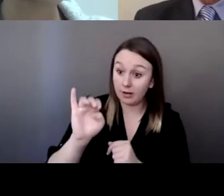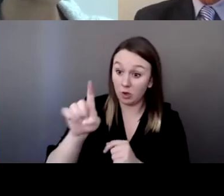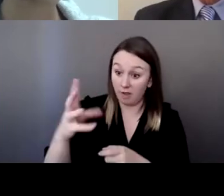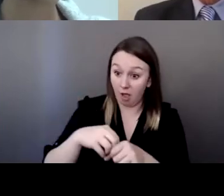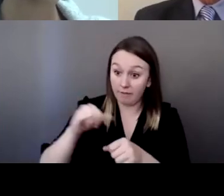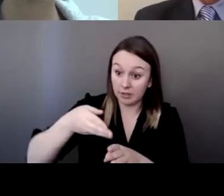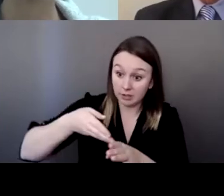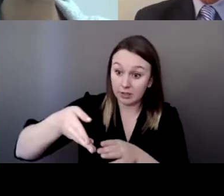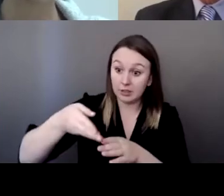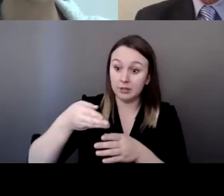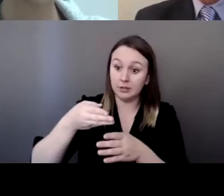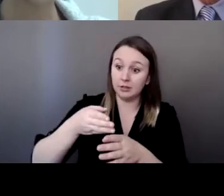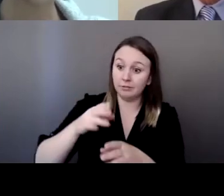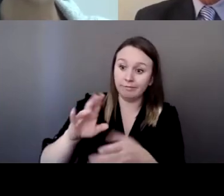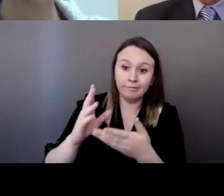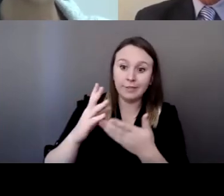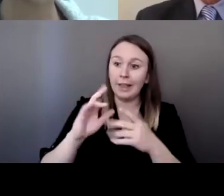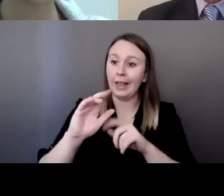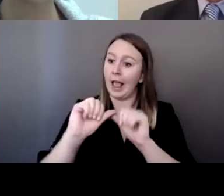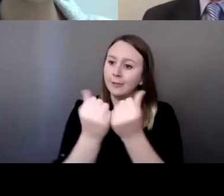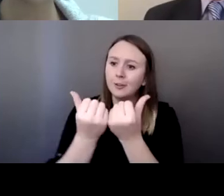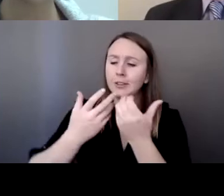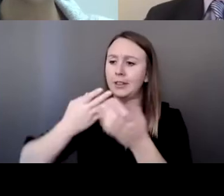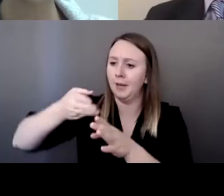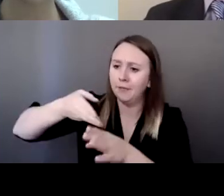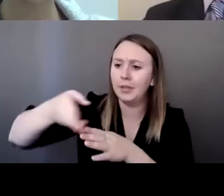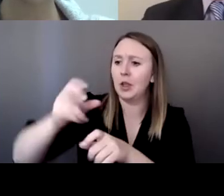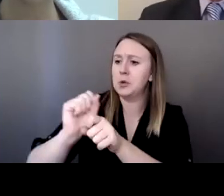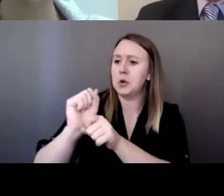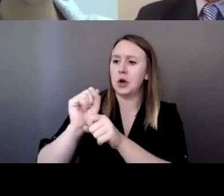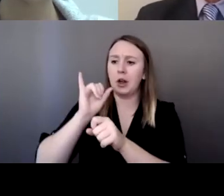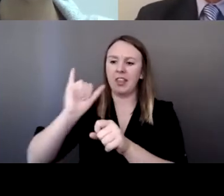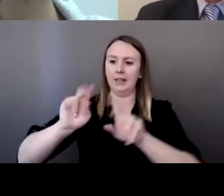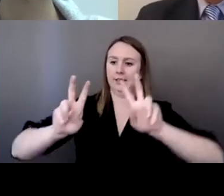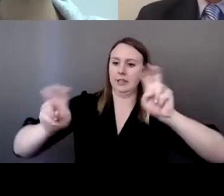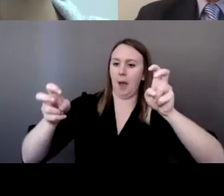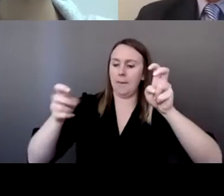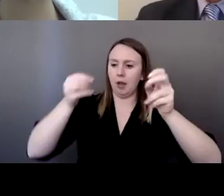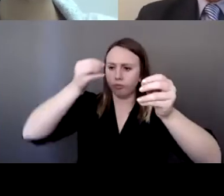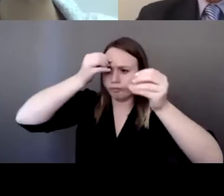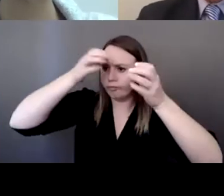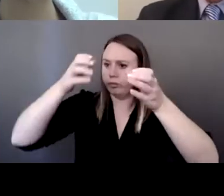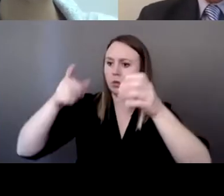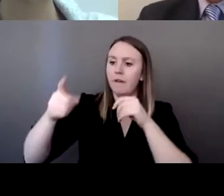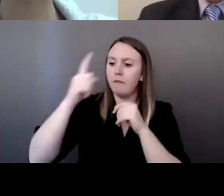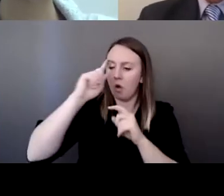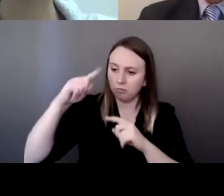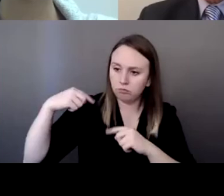I don't call it industry, this agency, this subject matter for a very long time. So can you tell